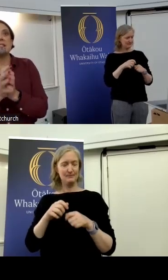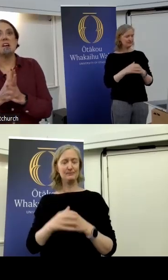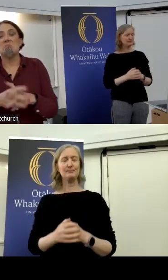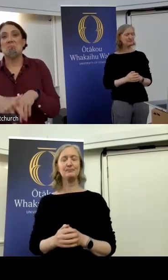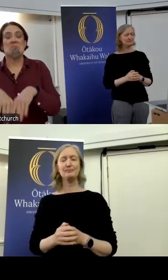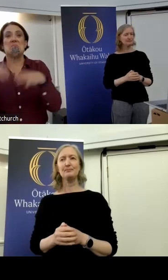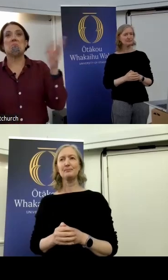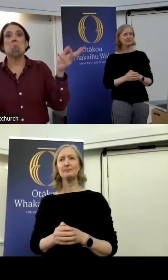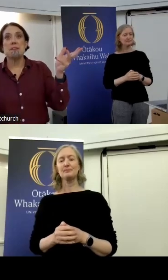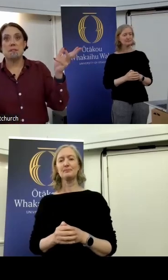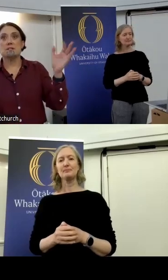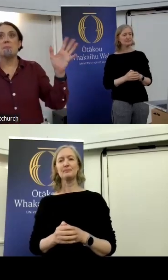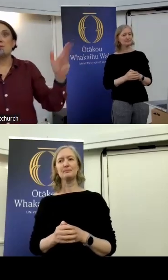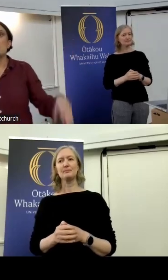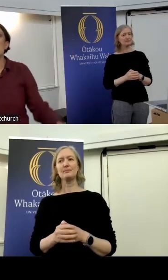the